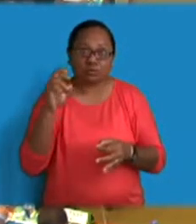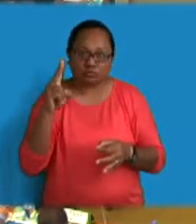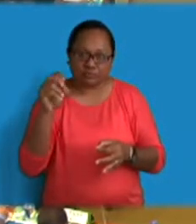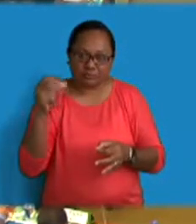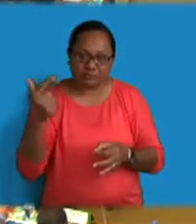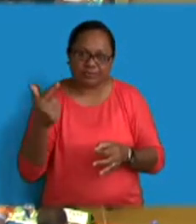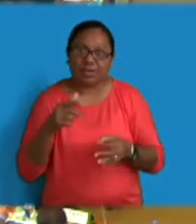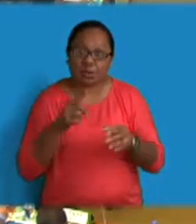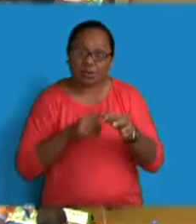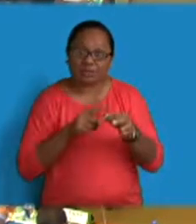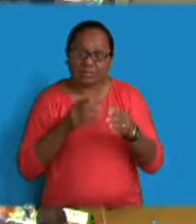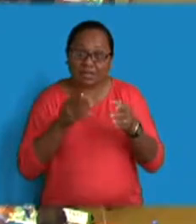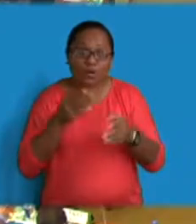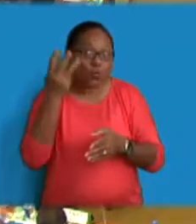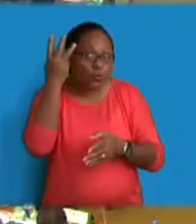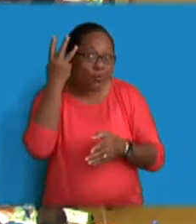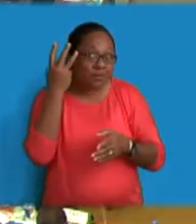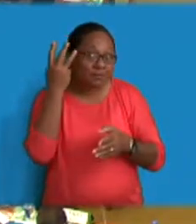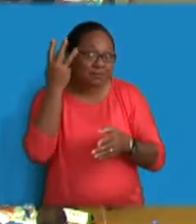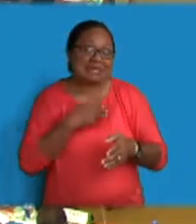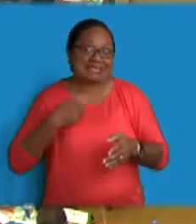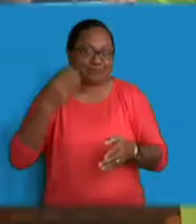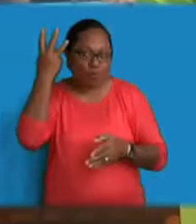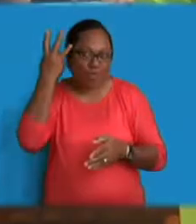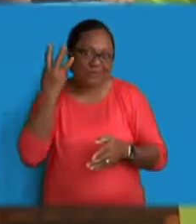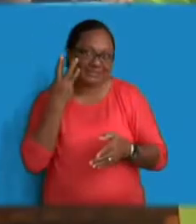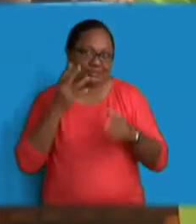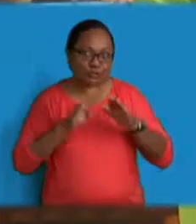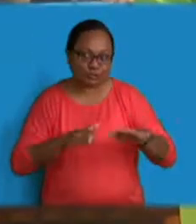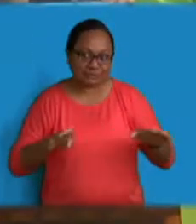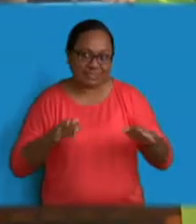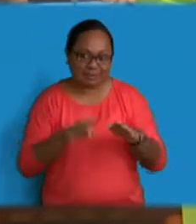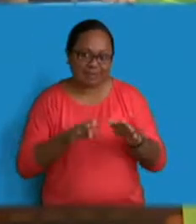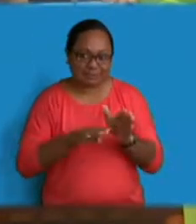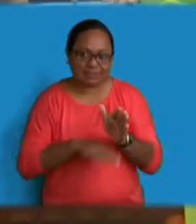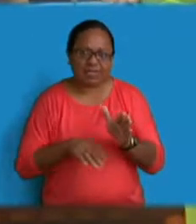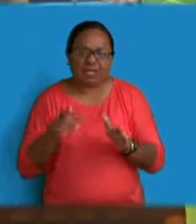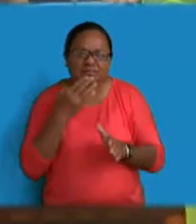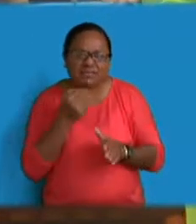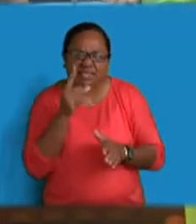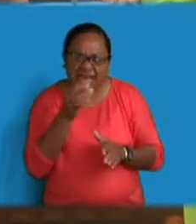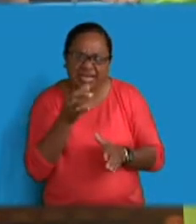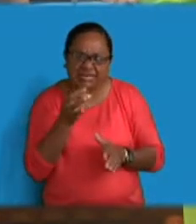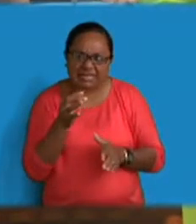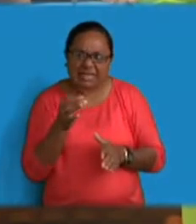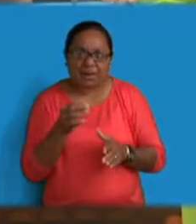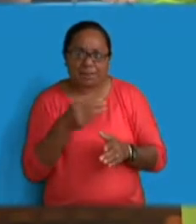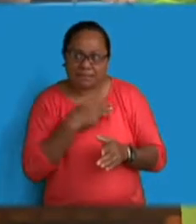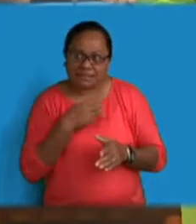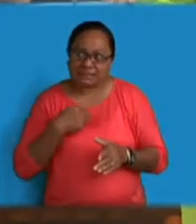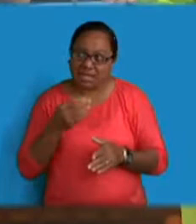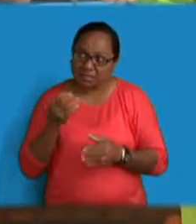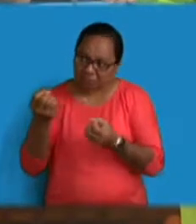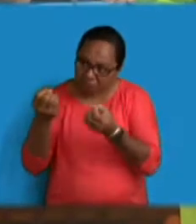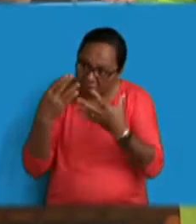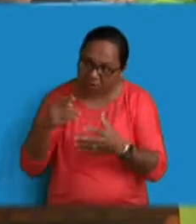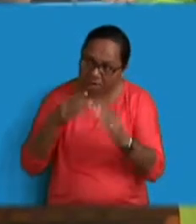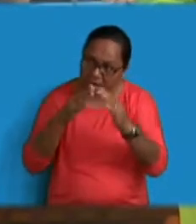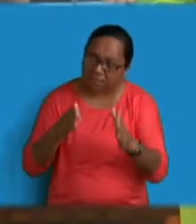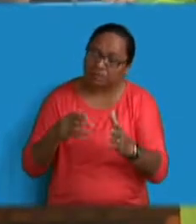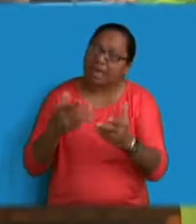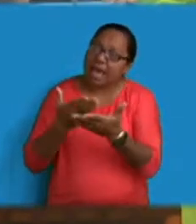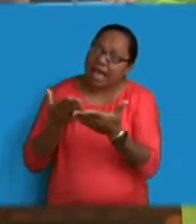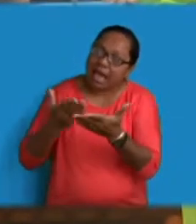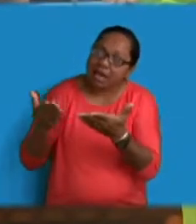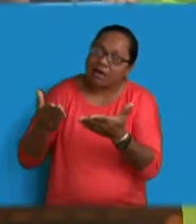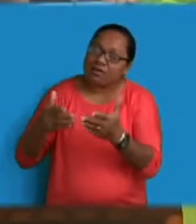Women, Children and Poverty Alleviation. The question is, can the Minister inform this House on the progress of the 2017